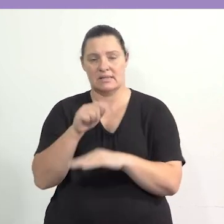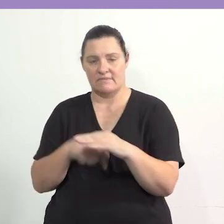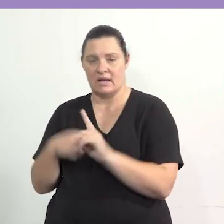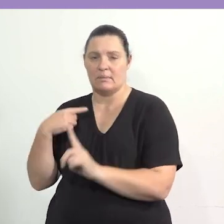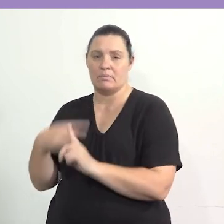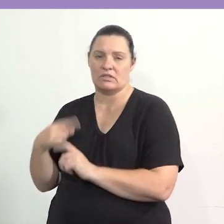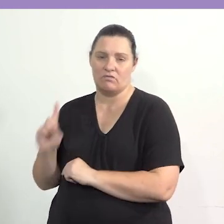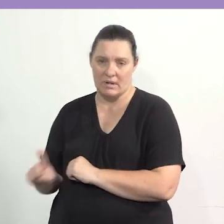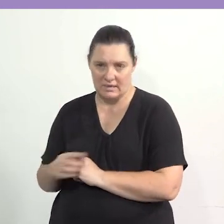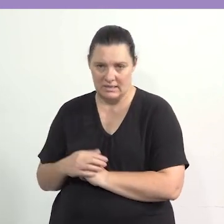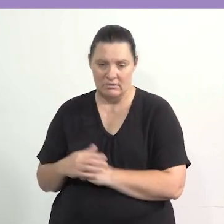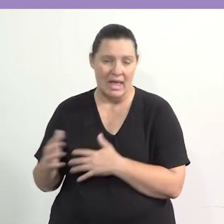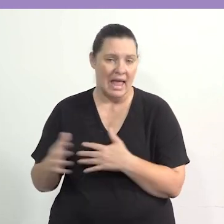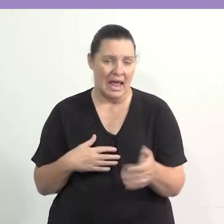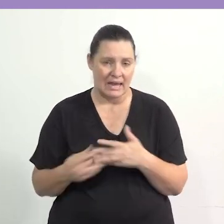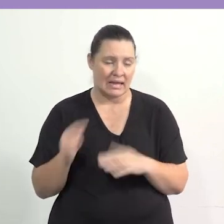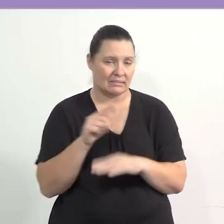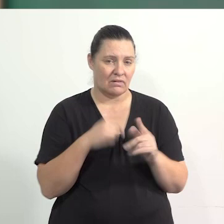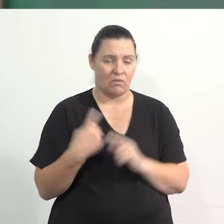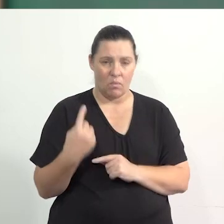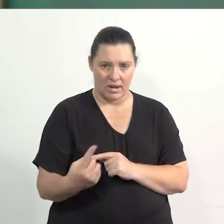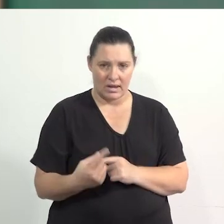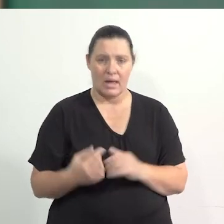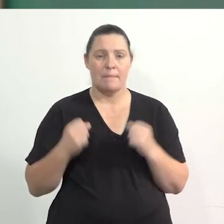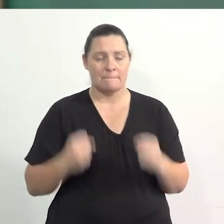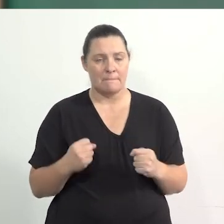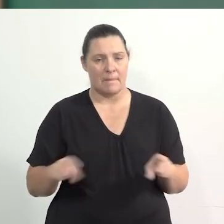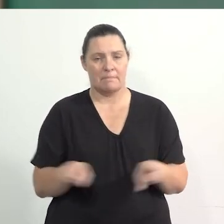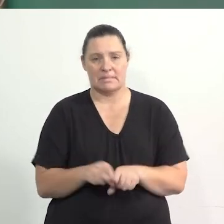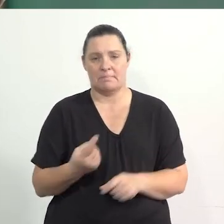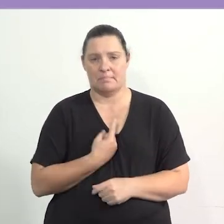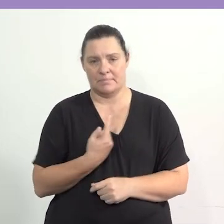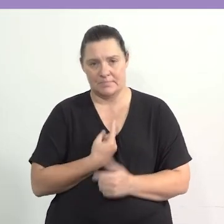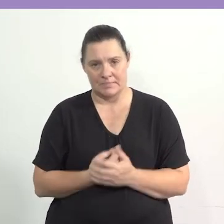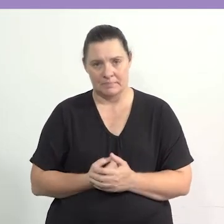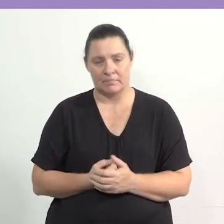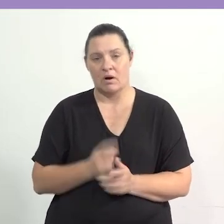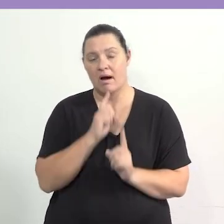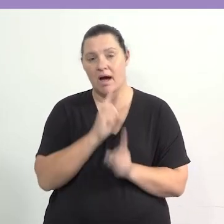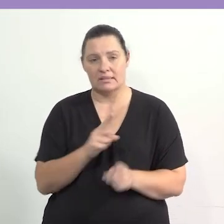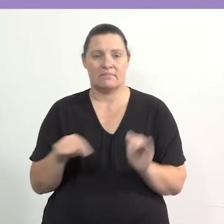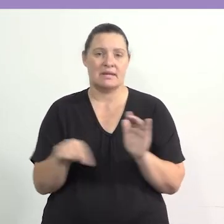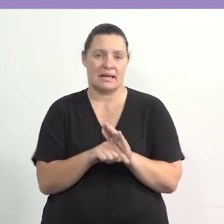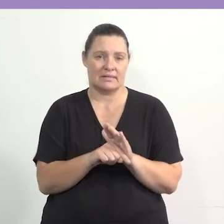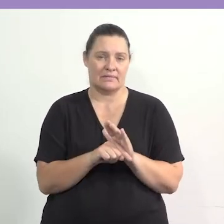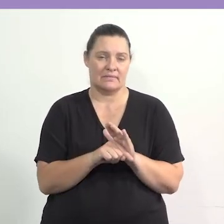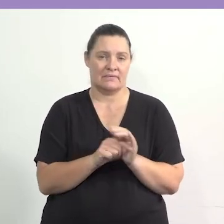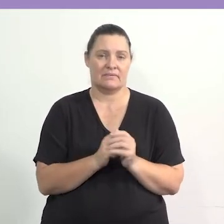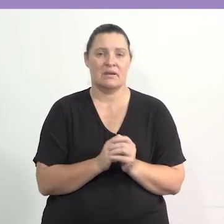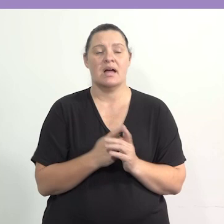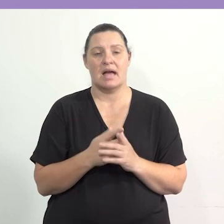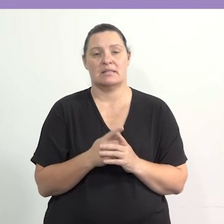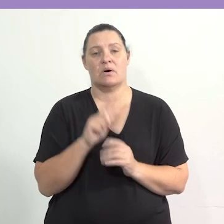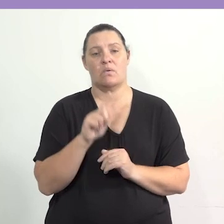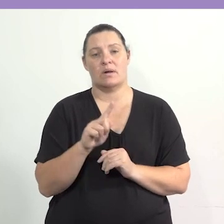remember, any number that is multiplied by 1 remains itself. So our answer is going to be a negative, and then